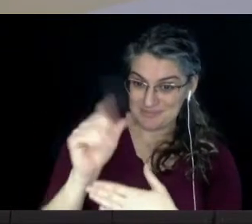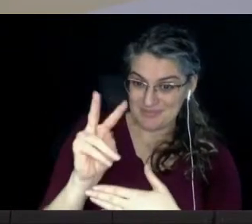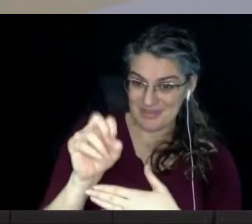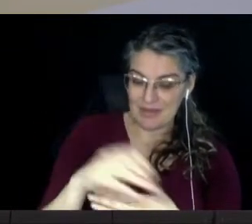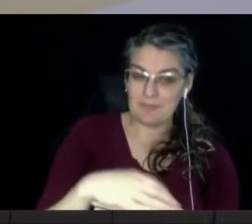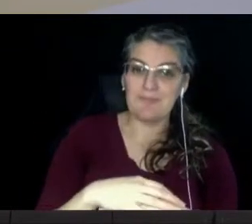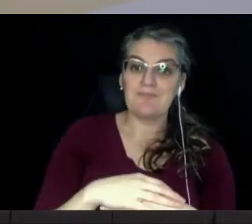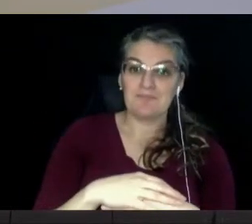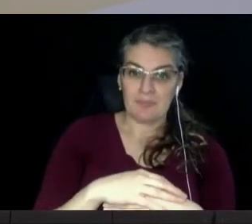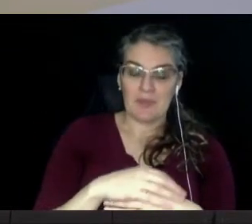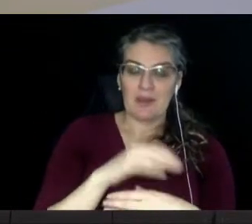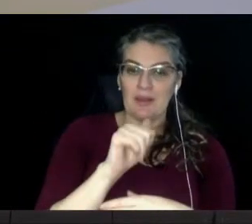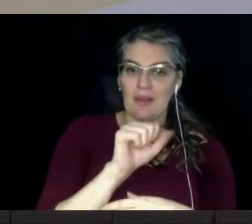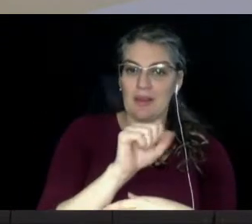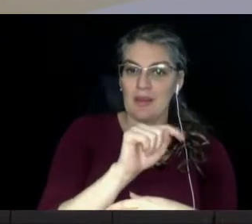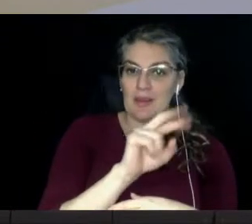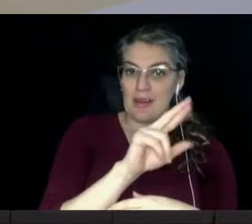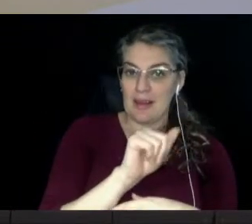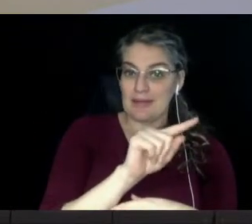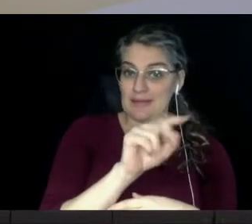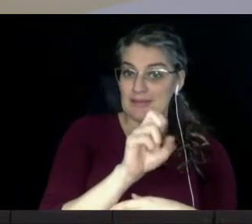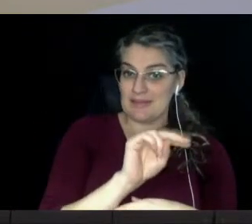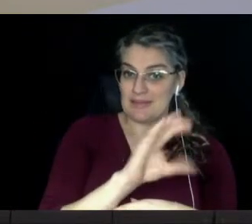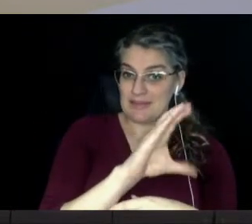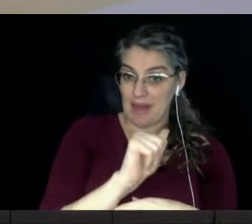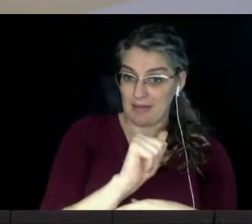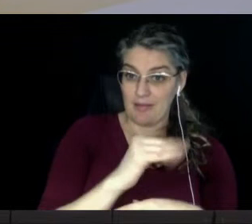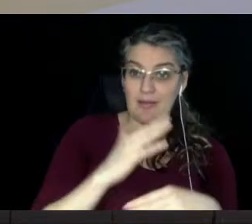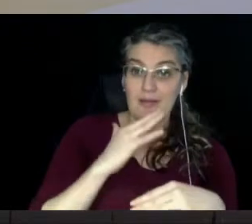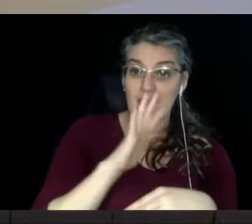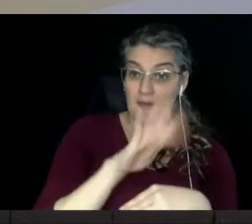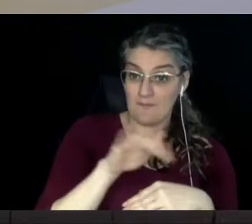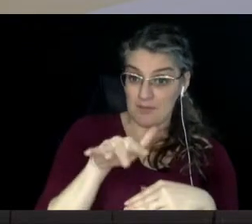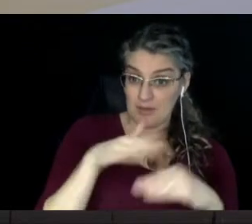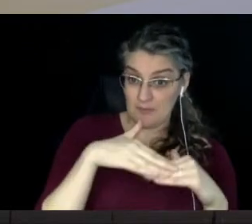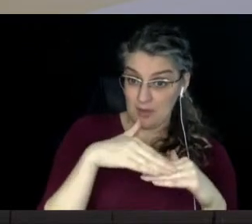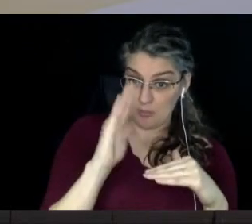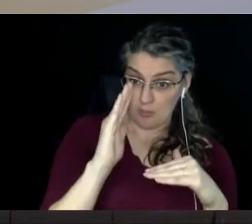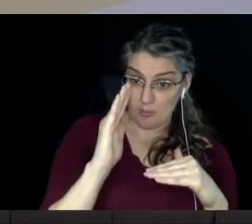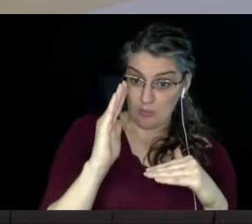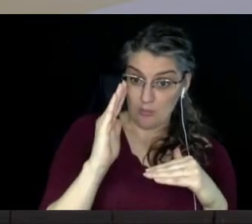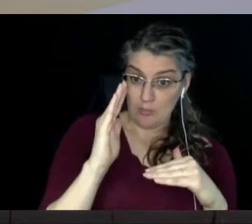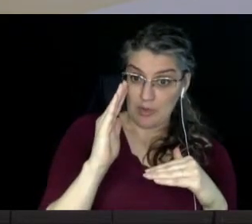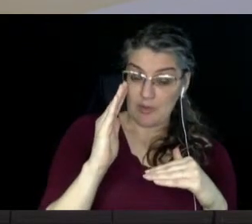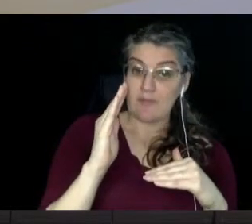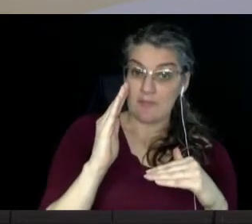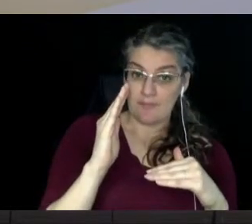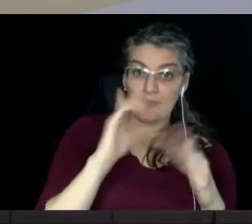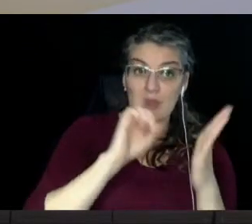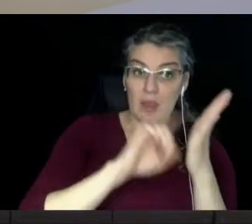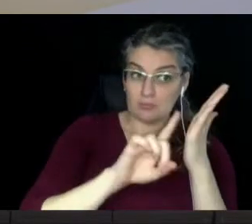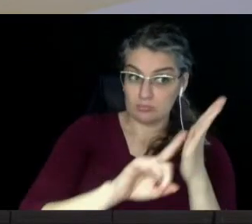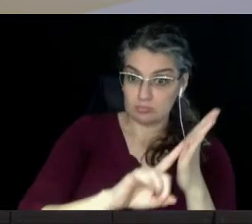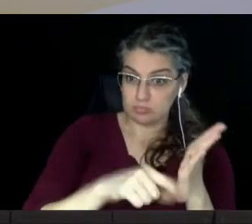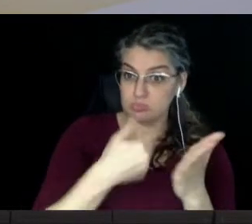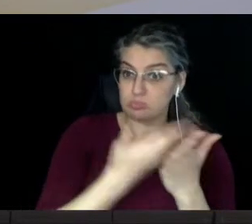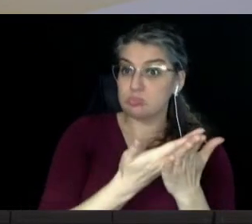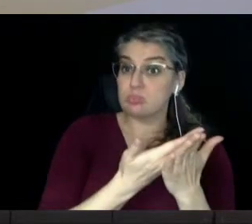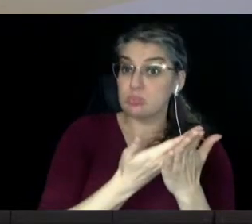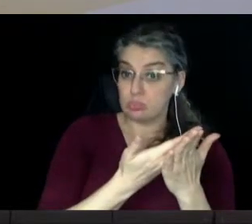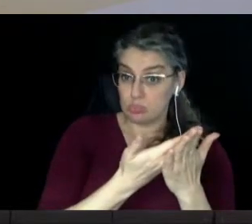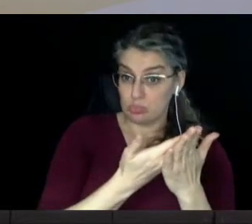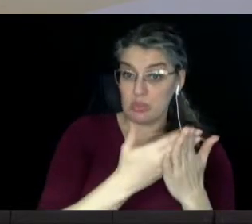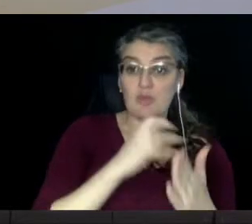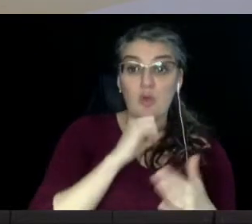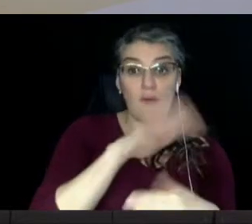for those 55 years of age and older, certainly that is National Advisory Committee on Immunization's recommendation,